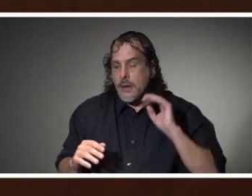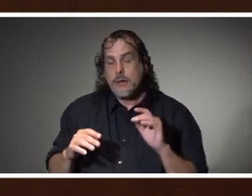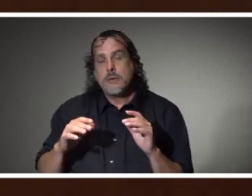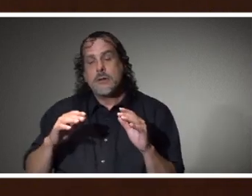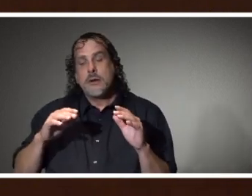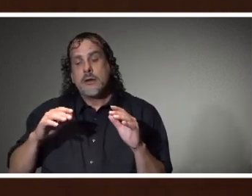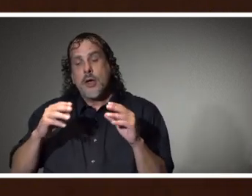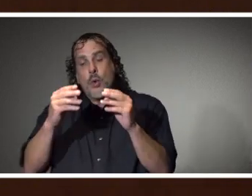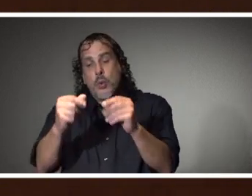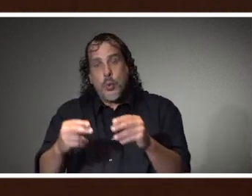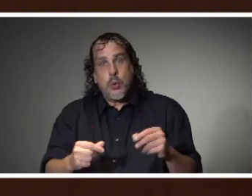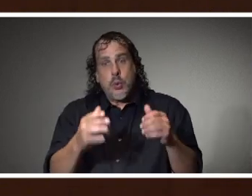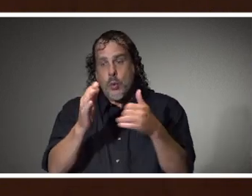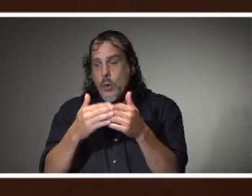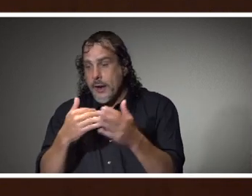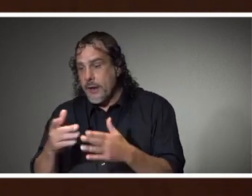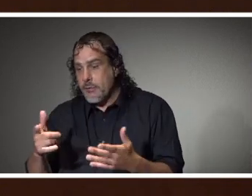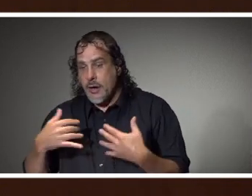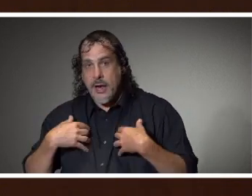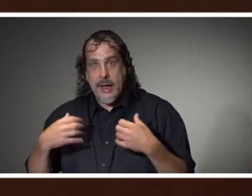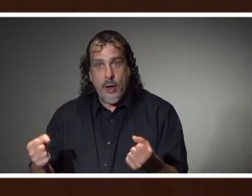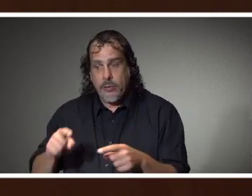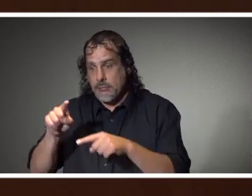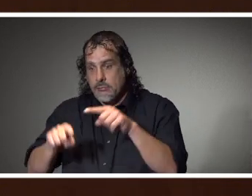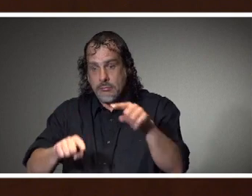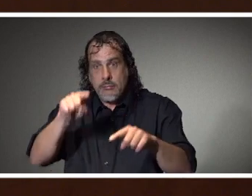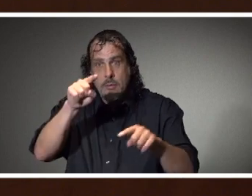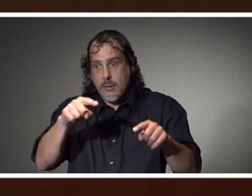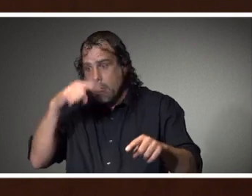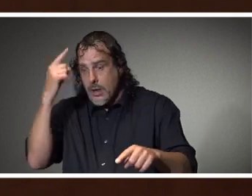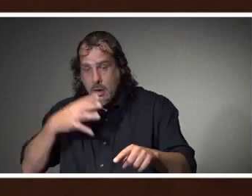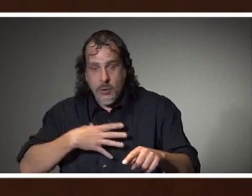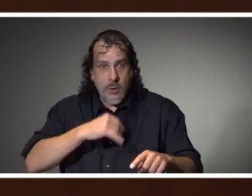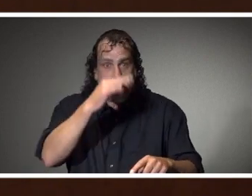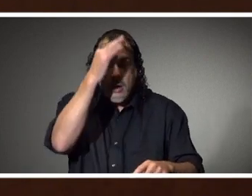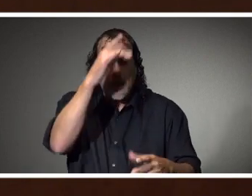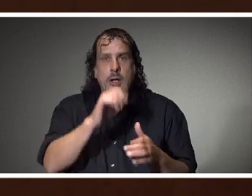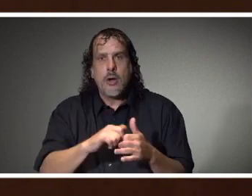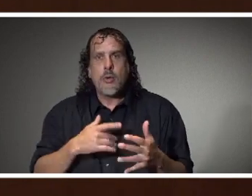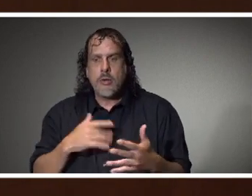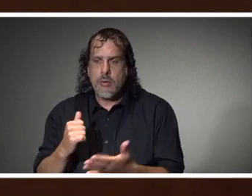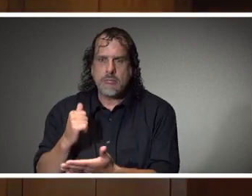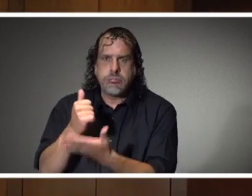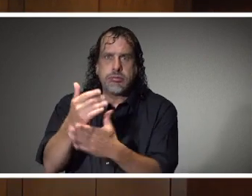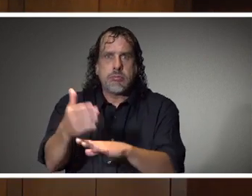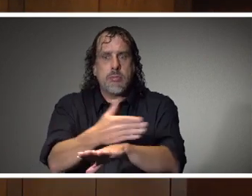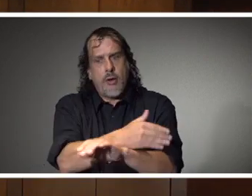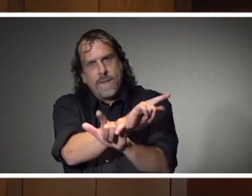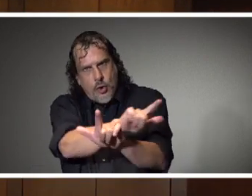all the sources, whatever they may be, is a commitment of the Department of Health, and it will continue to be as we go into the future.